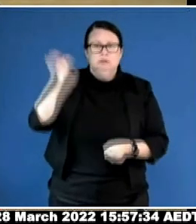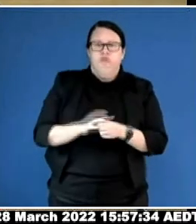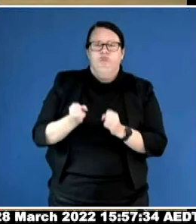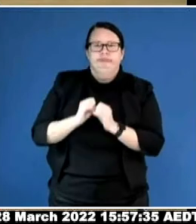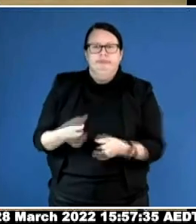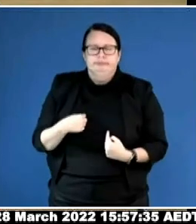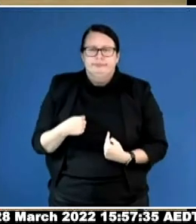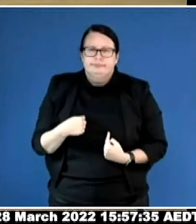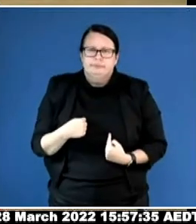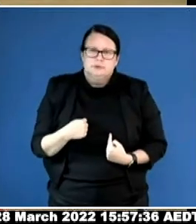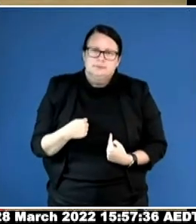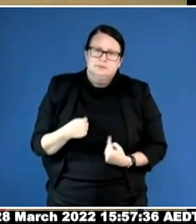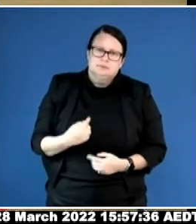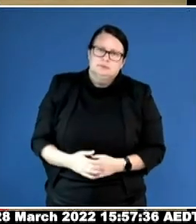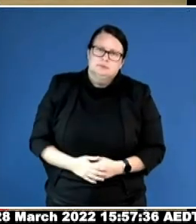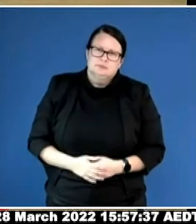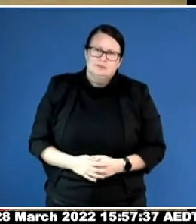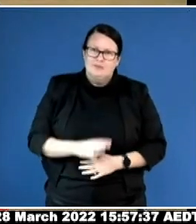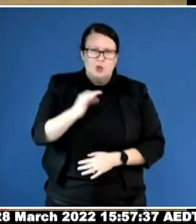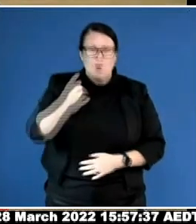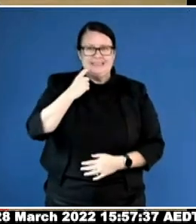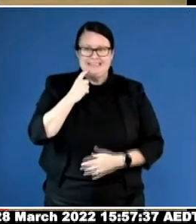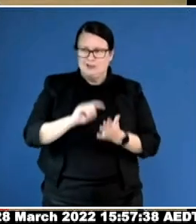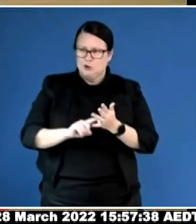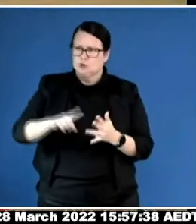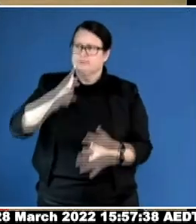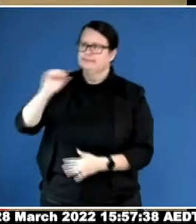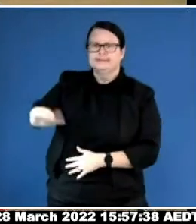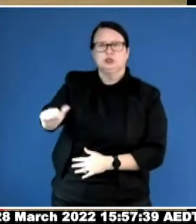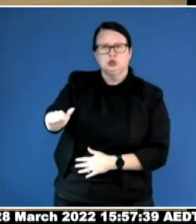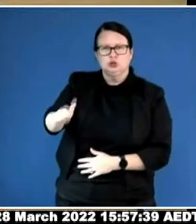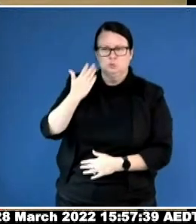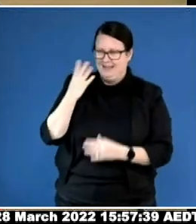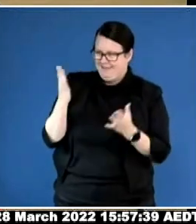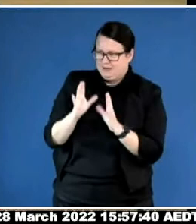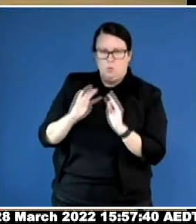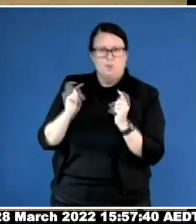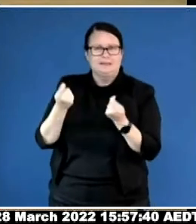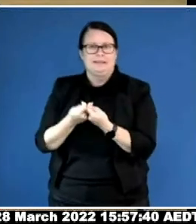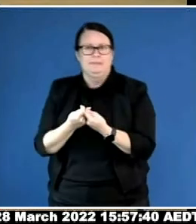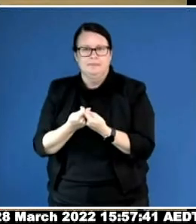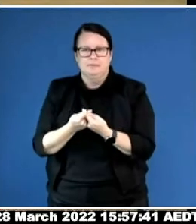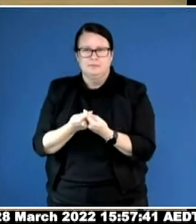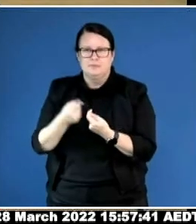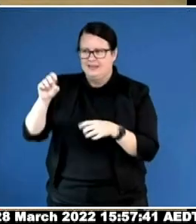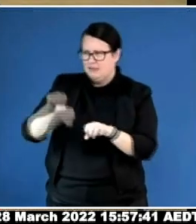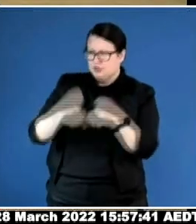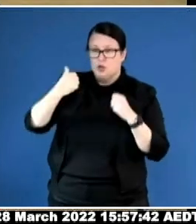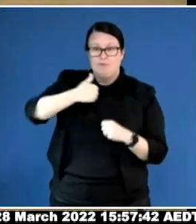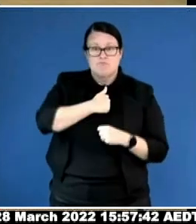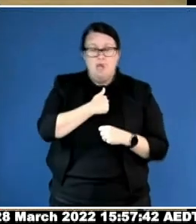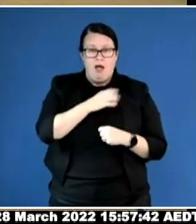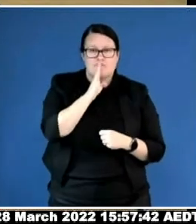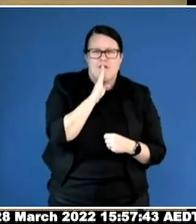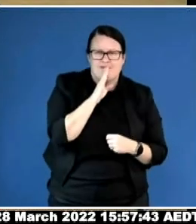outburst. It isn't easy to discipline staff when working with small teams. When there's a breach of my privacy or